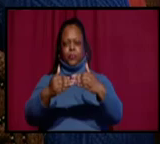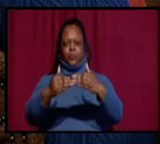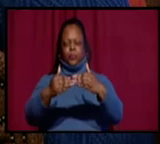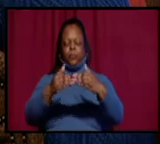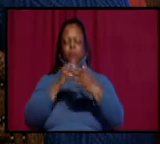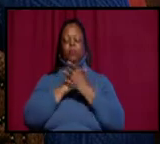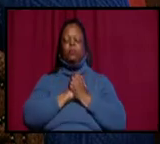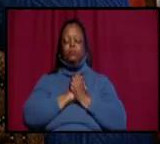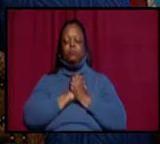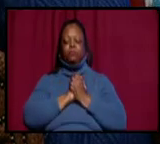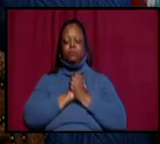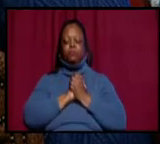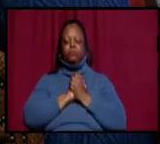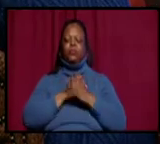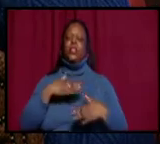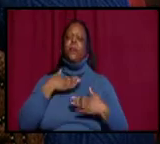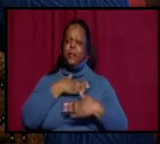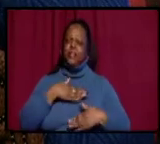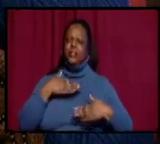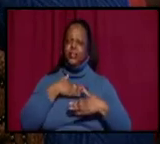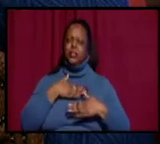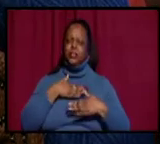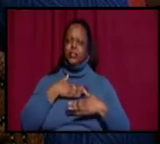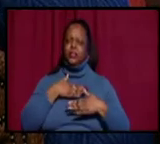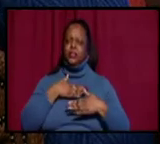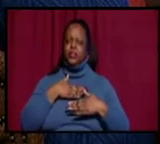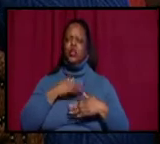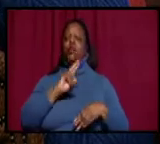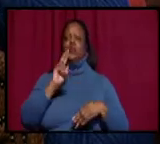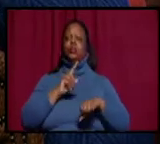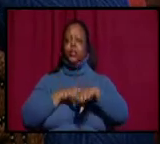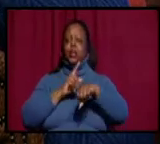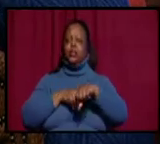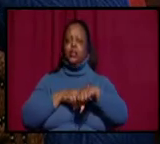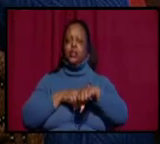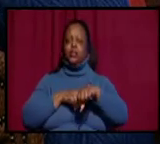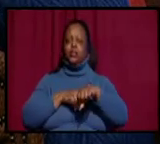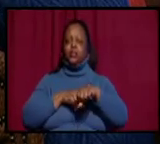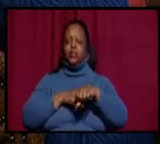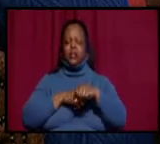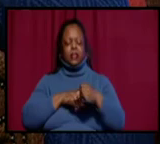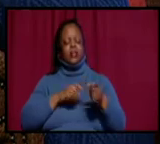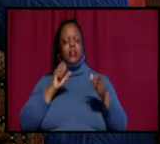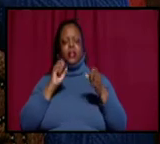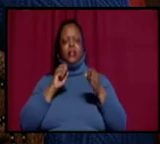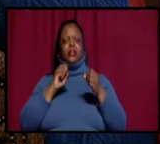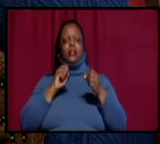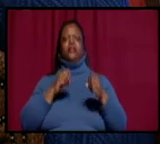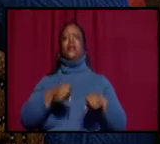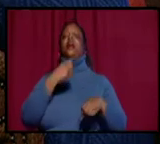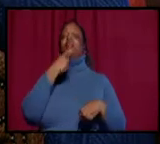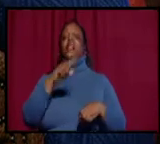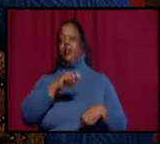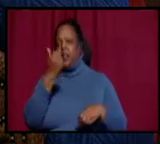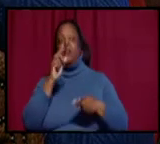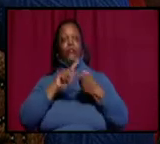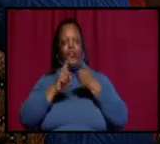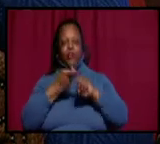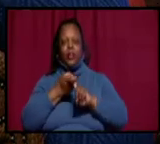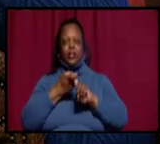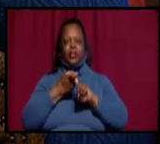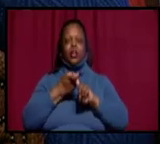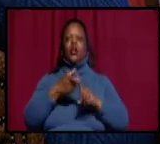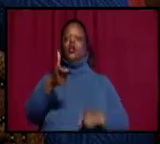so gracious and so kind as to take a quick moment and text a friend, post a friend, and tell them,